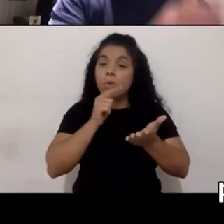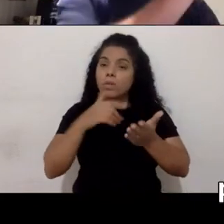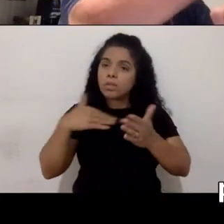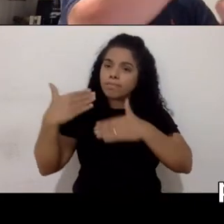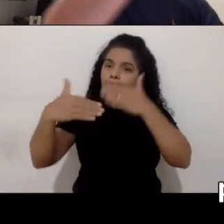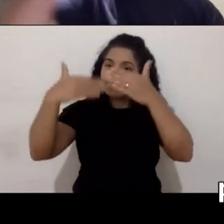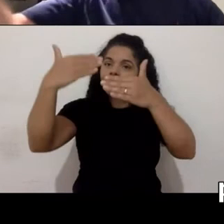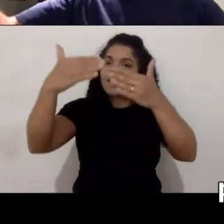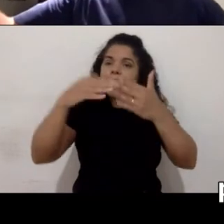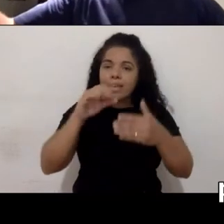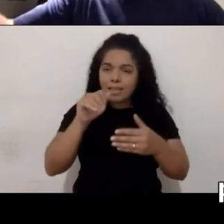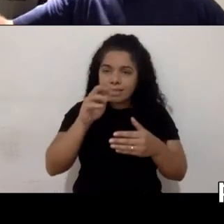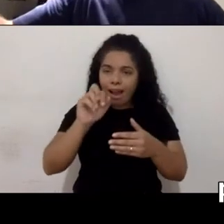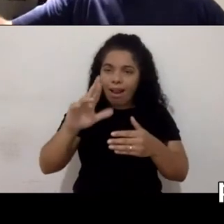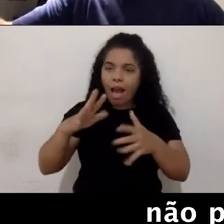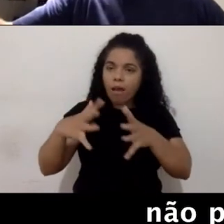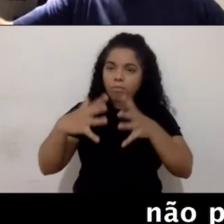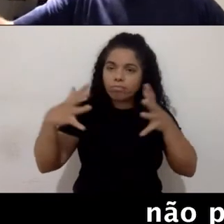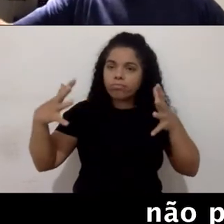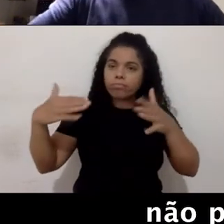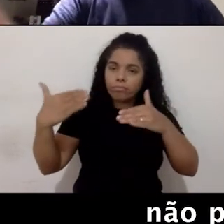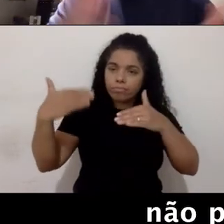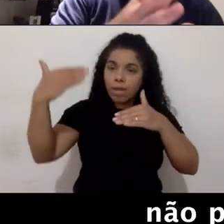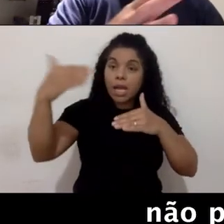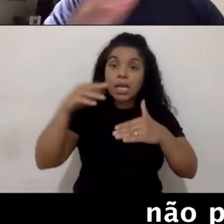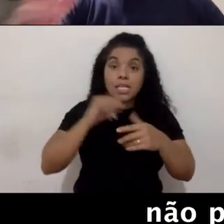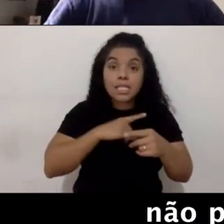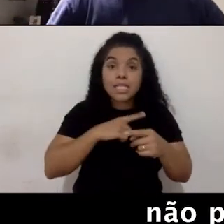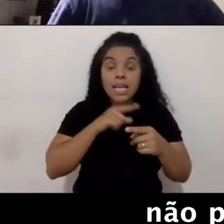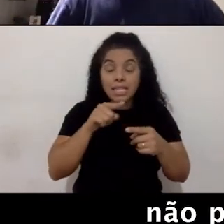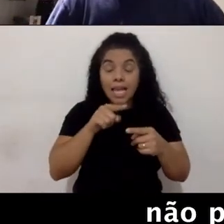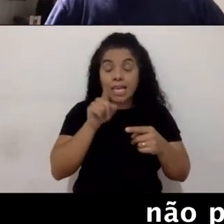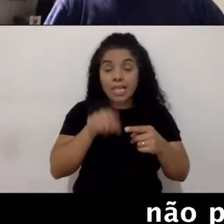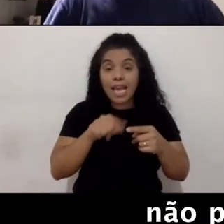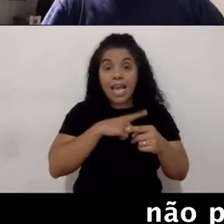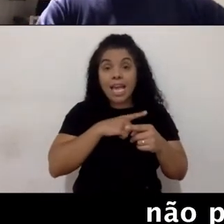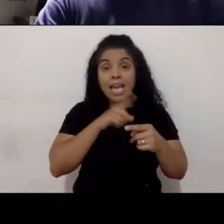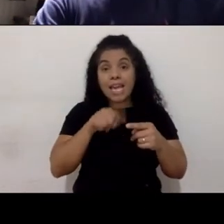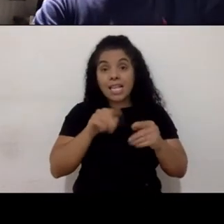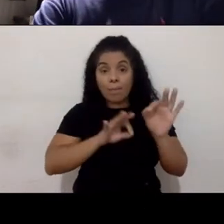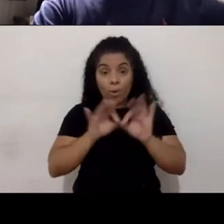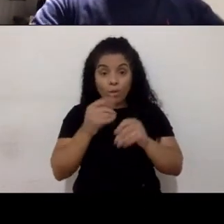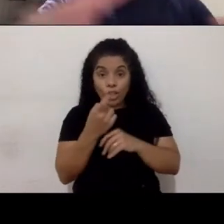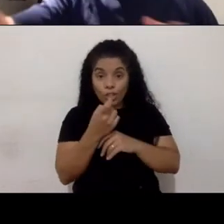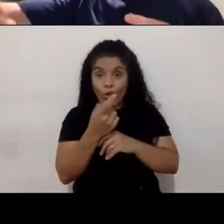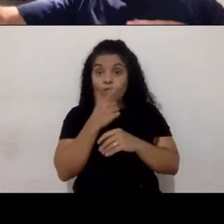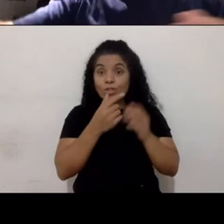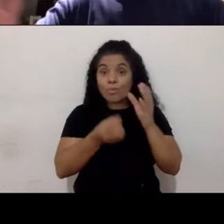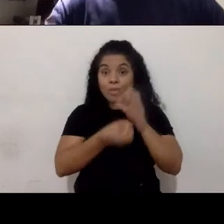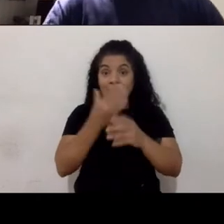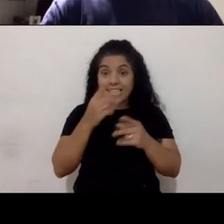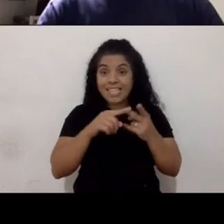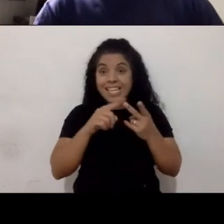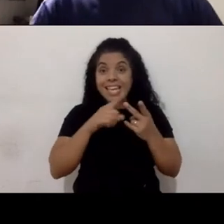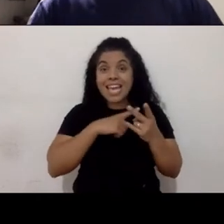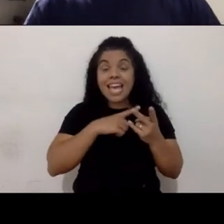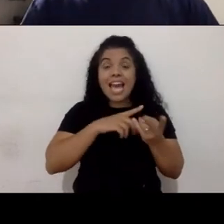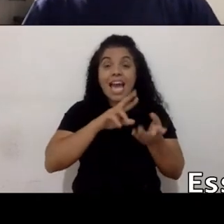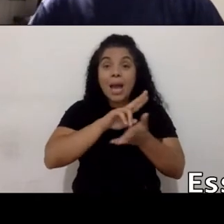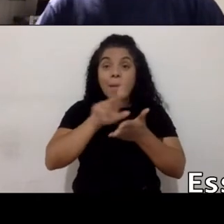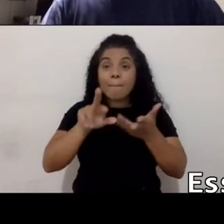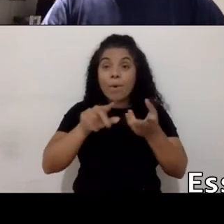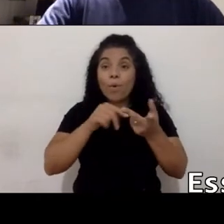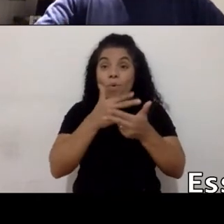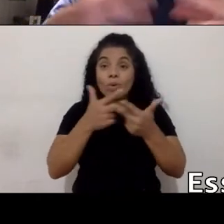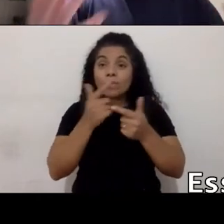create multiple instances and to tear them down as we don't need them, or to deploy them in different regions and this kind of thing. So